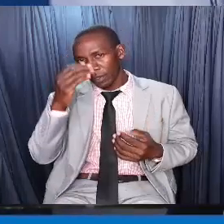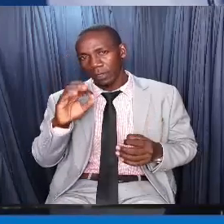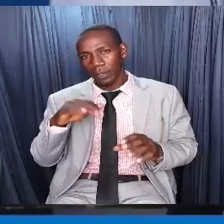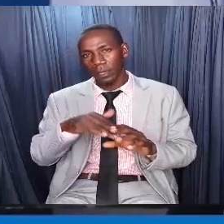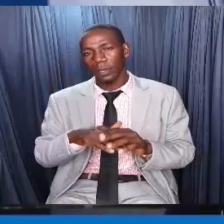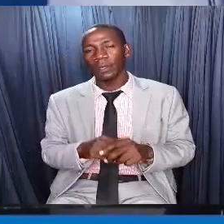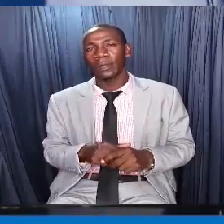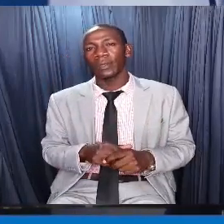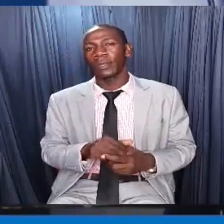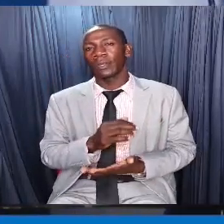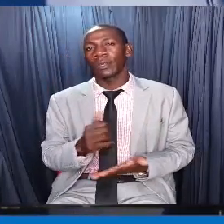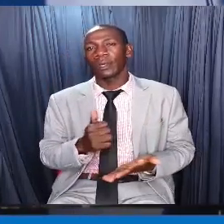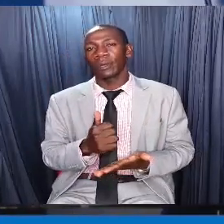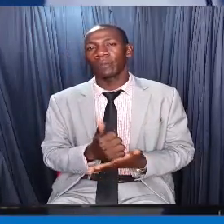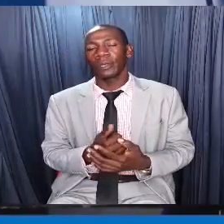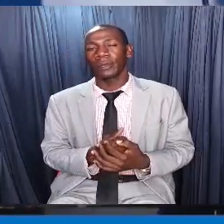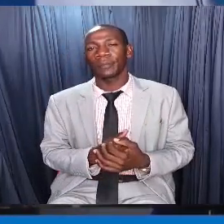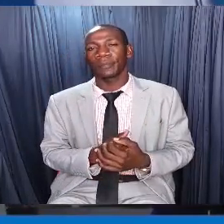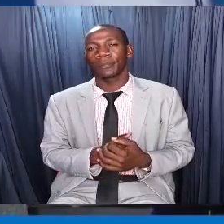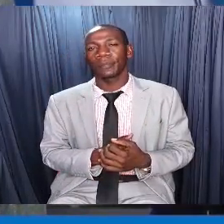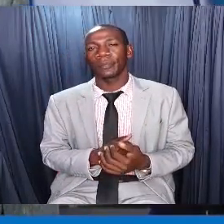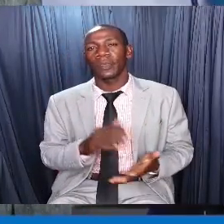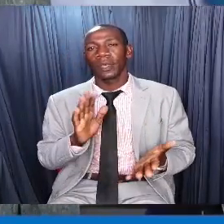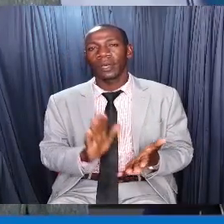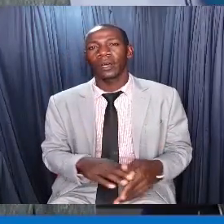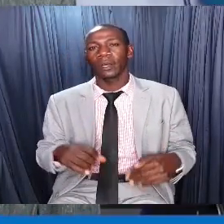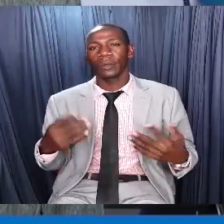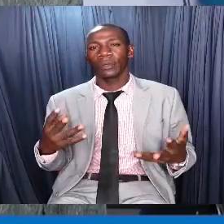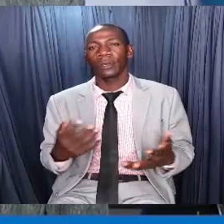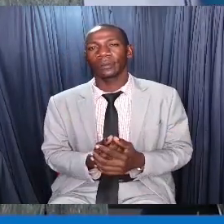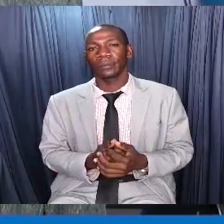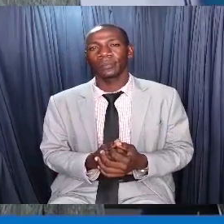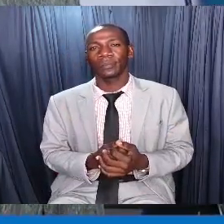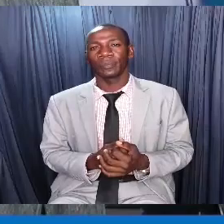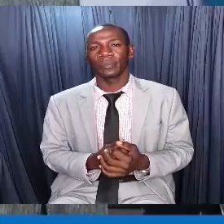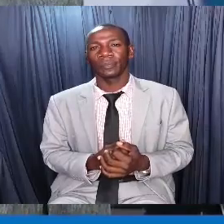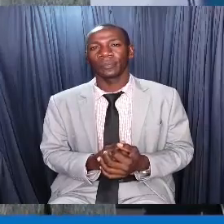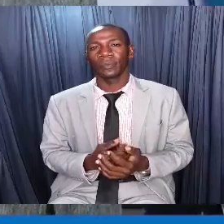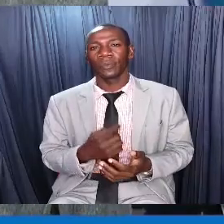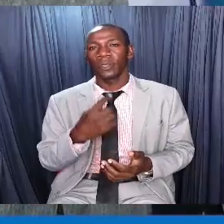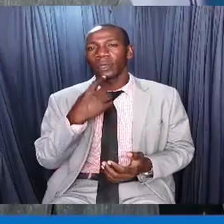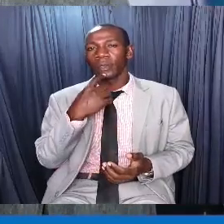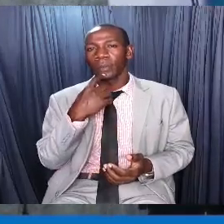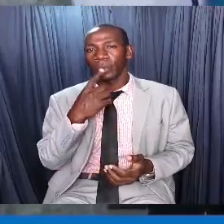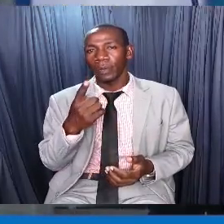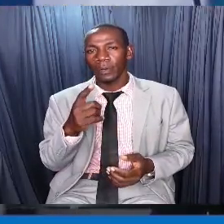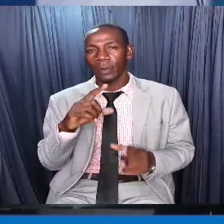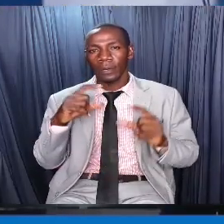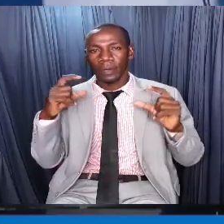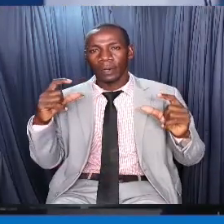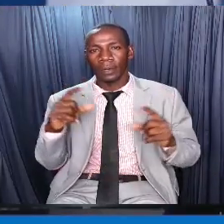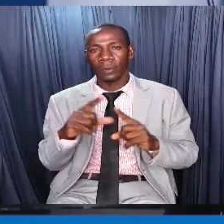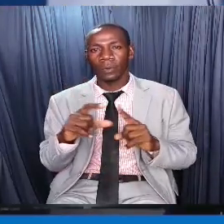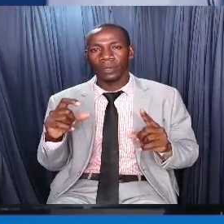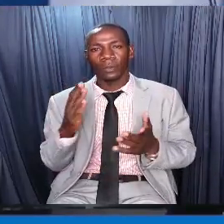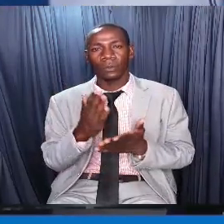in. Bwana Yesu asifiwe sana. Amen. Hallelujah. Hallelujah. Alinena neno kubwa sana. He really talked a very